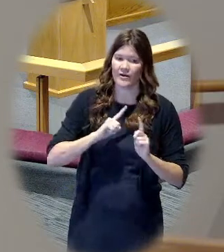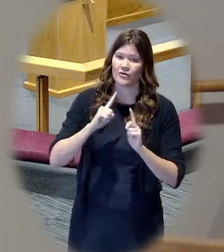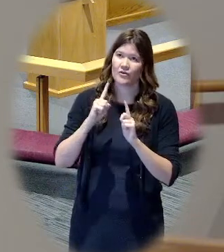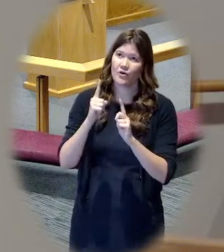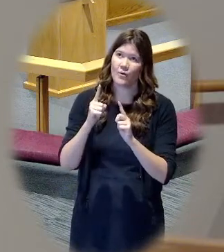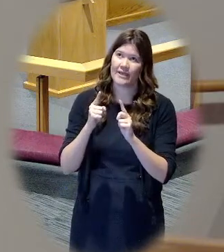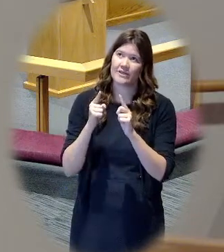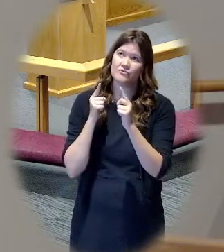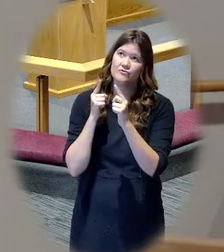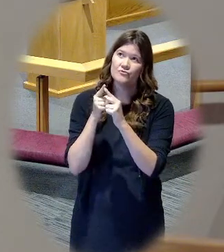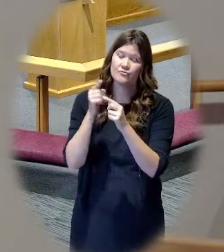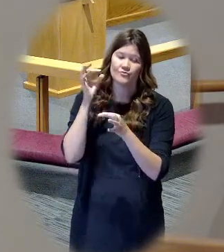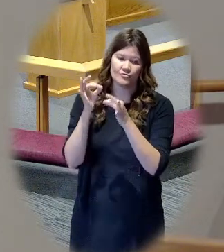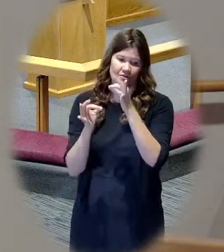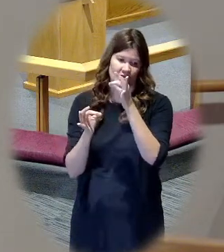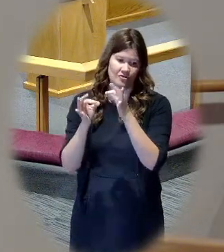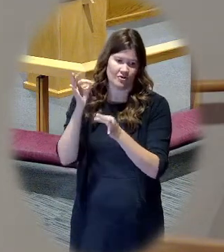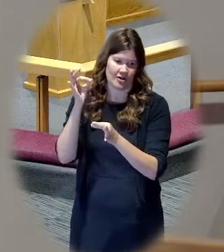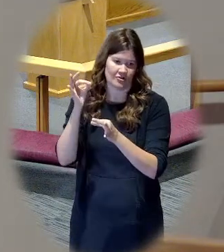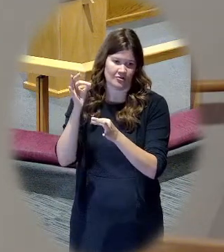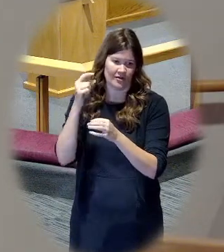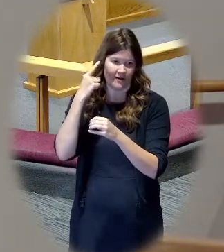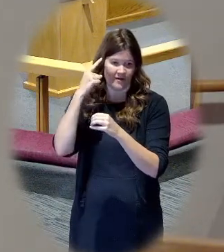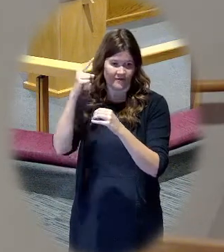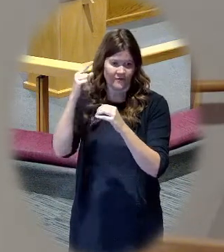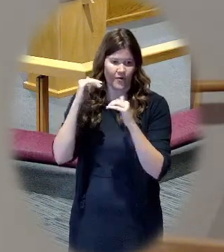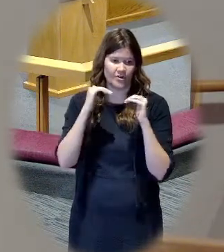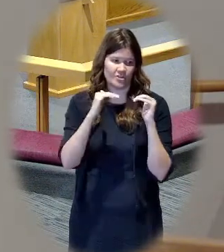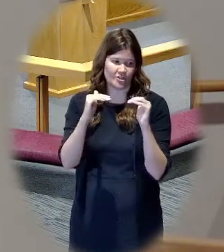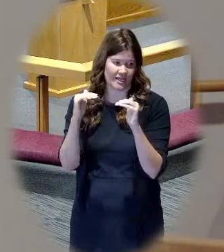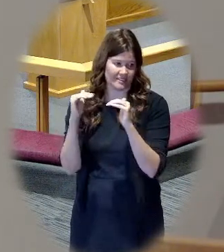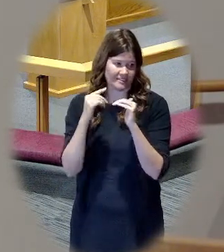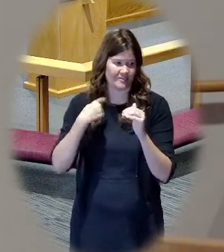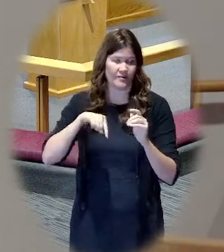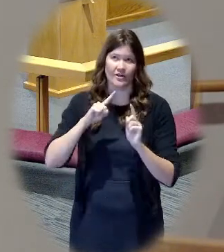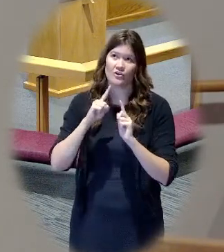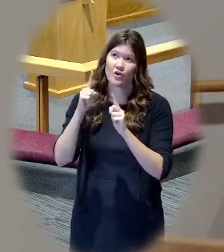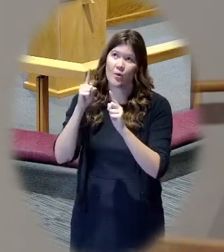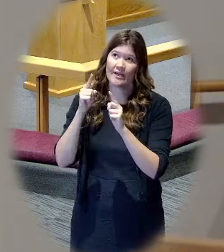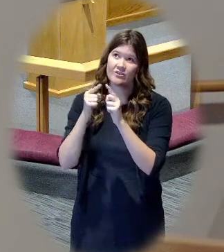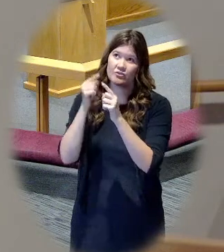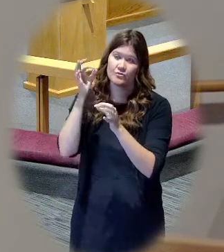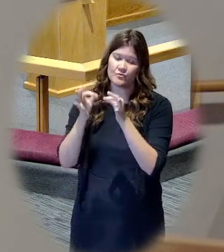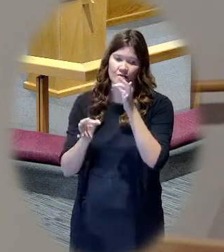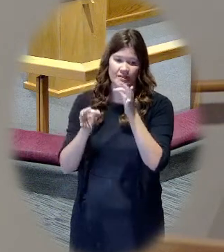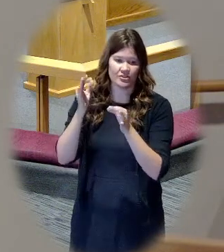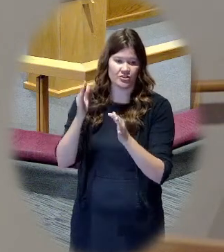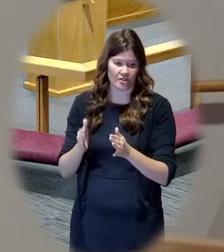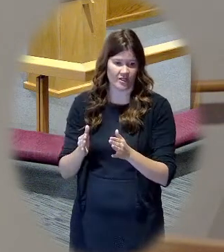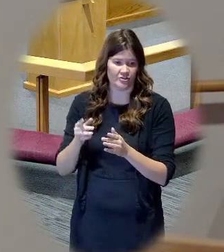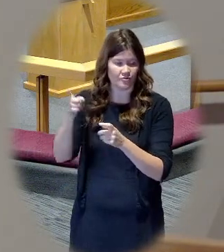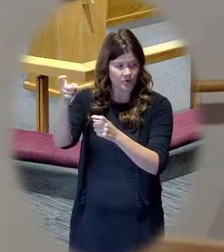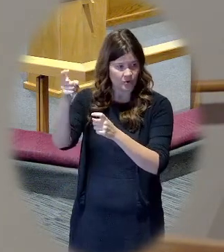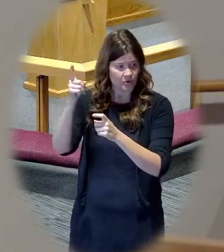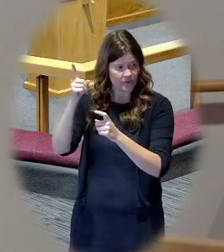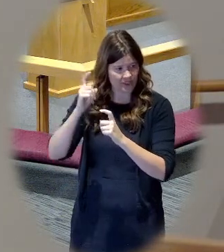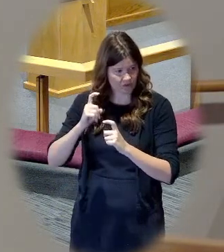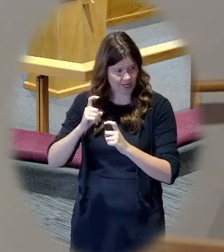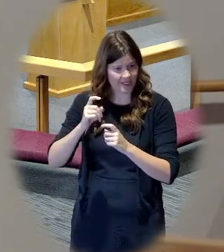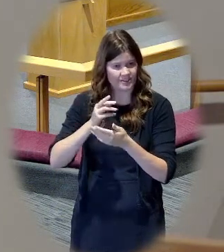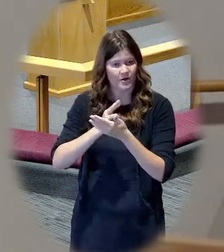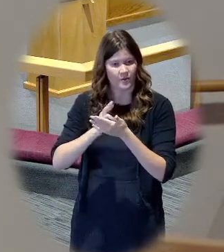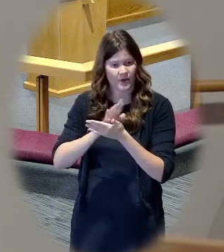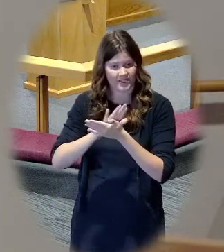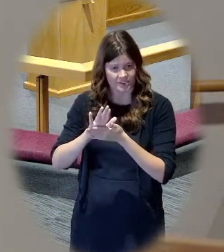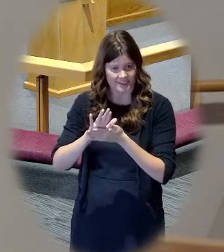judge of justice. We are literally going to the judge of righteousness. Just like the